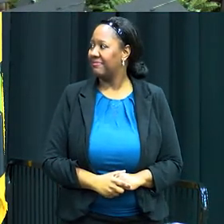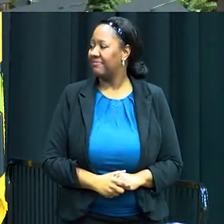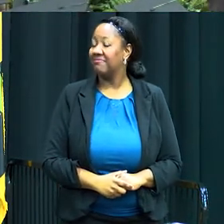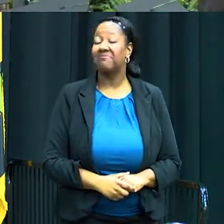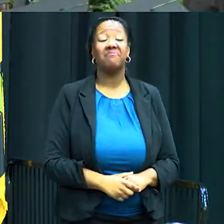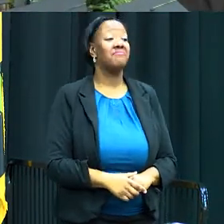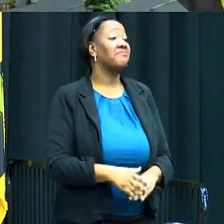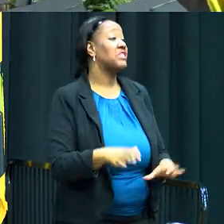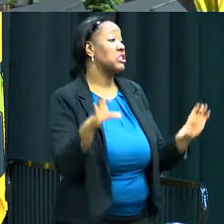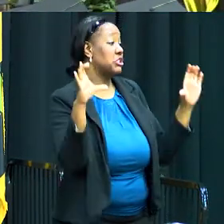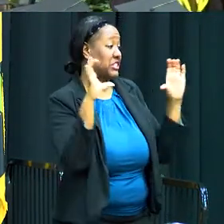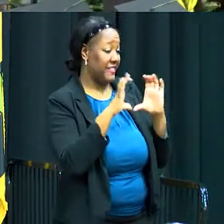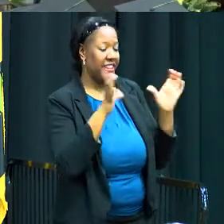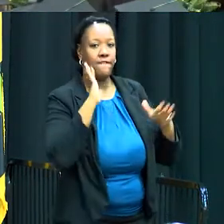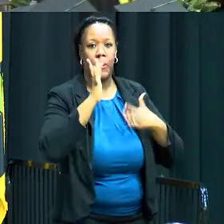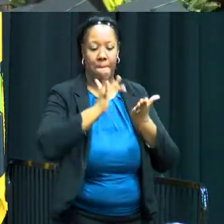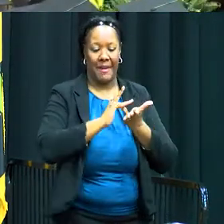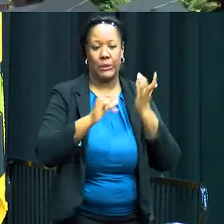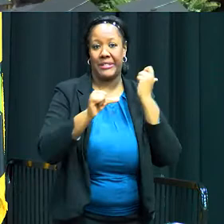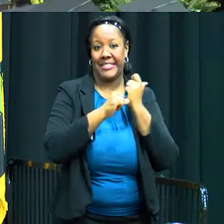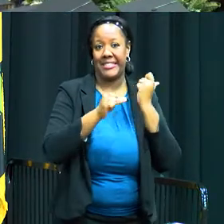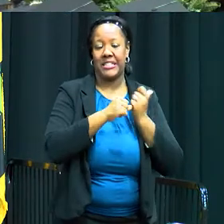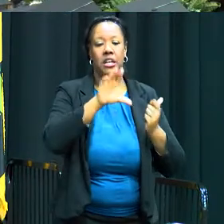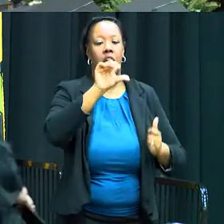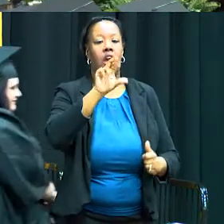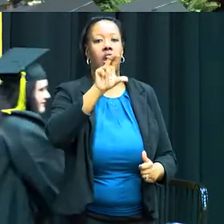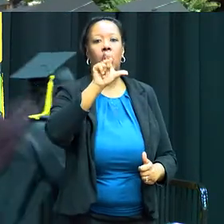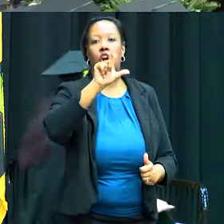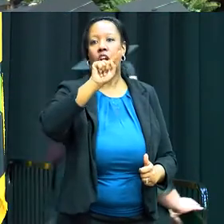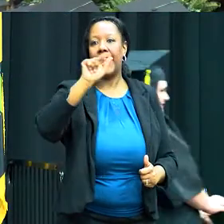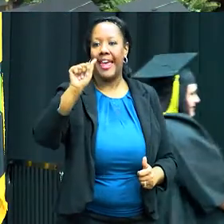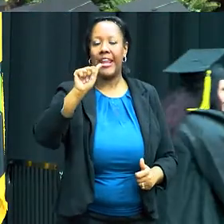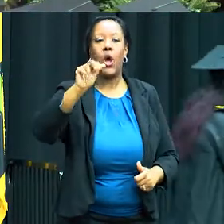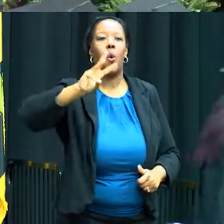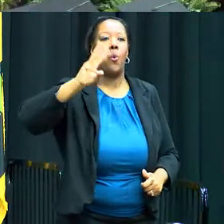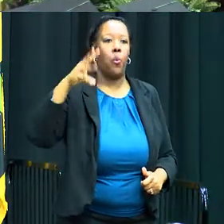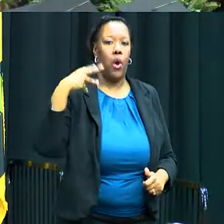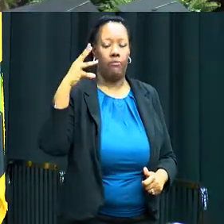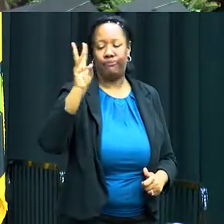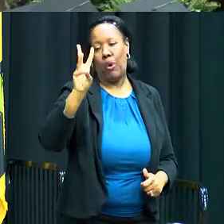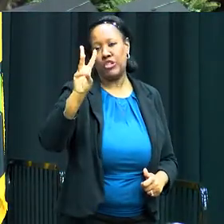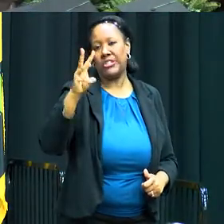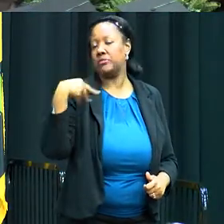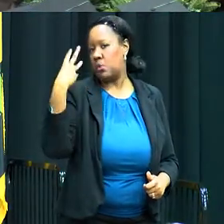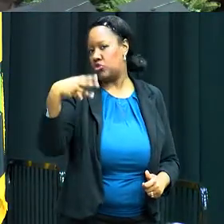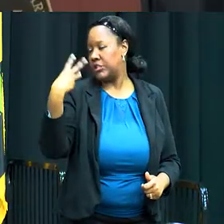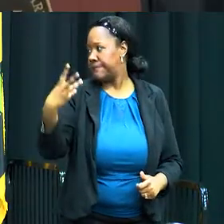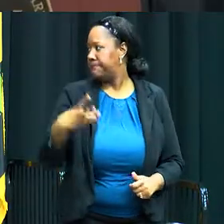Conferring the certificates in medical assisting, Carletta Romaine Washington.